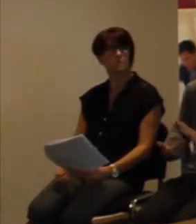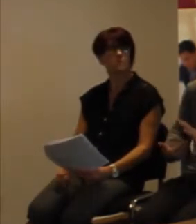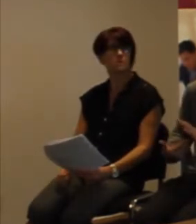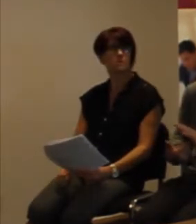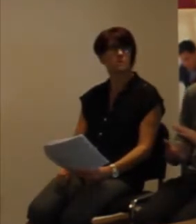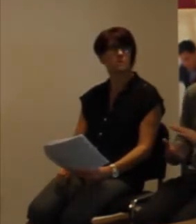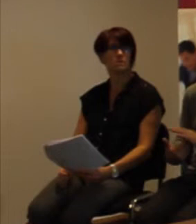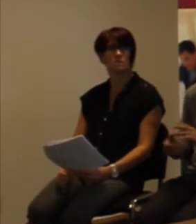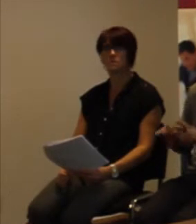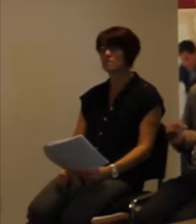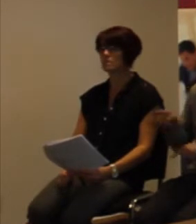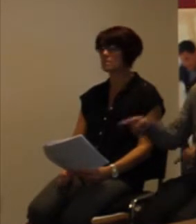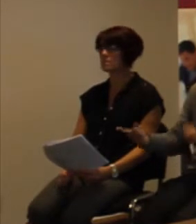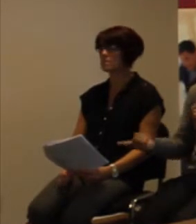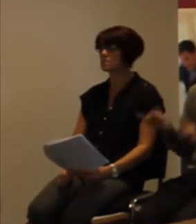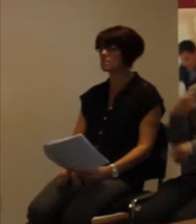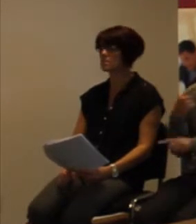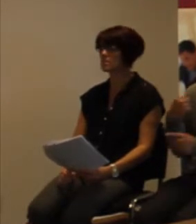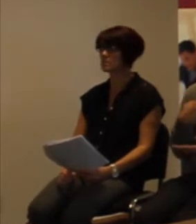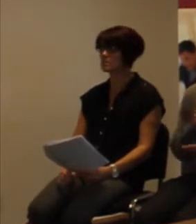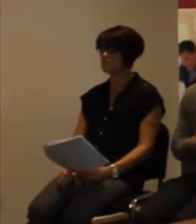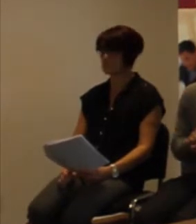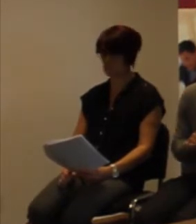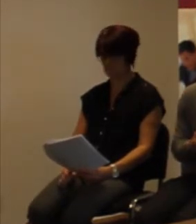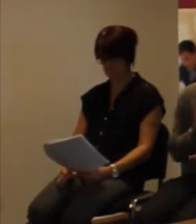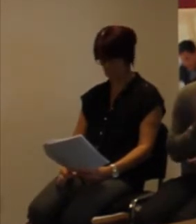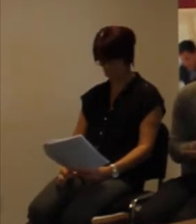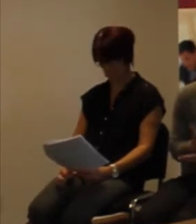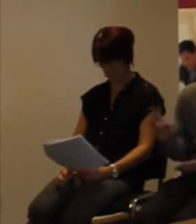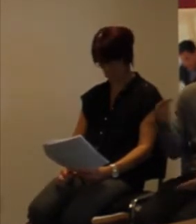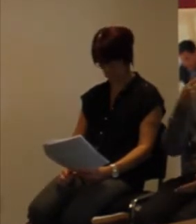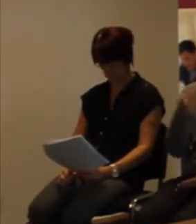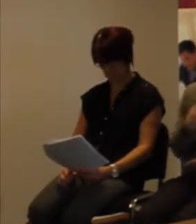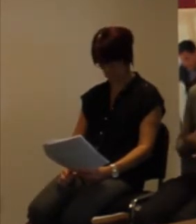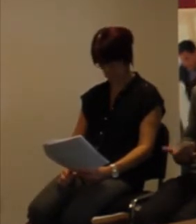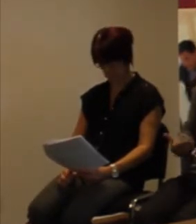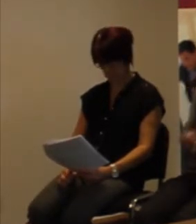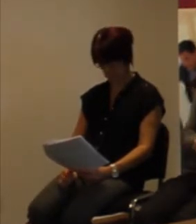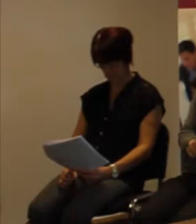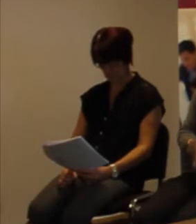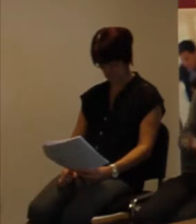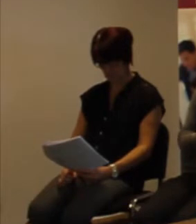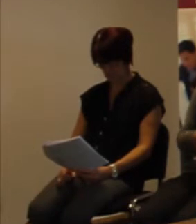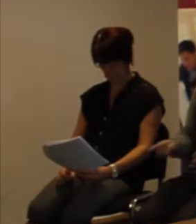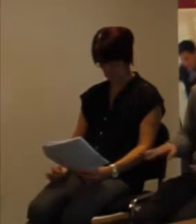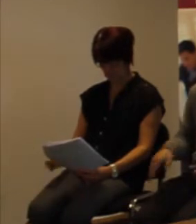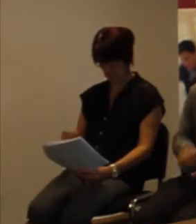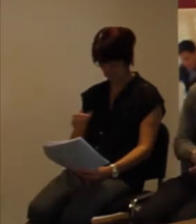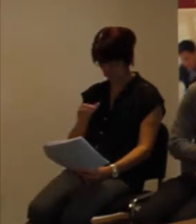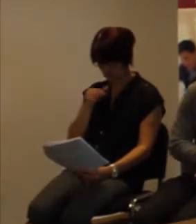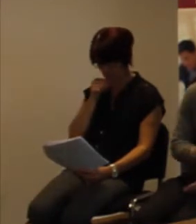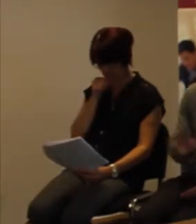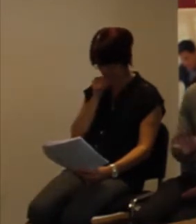down exactly what is being said, not adding to or taking away from the words spoken.